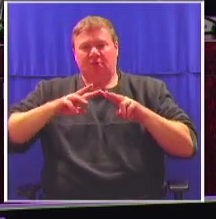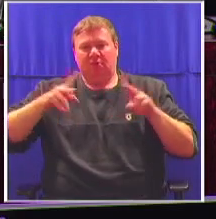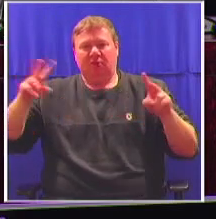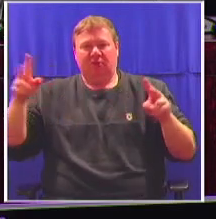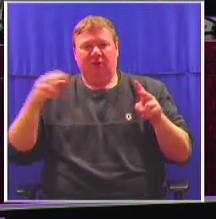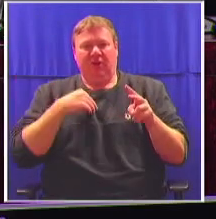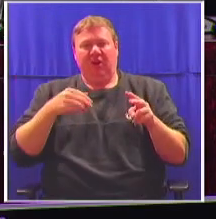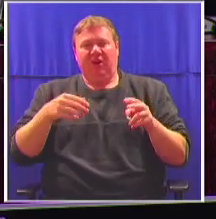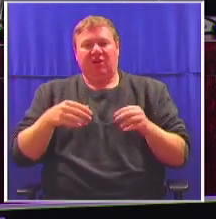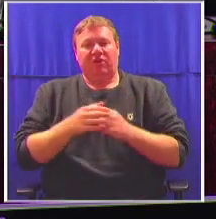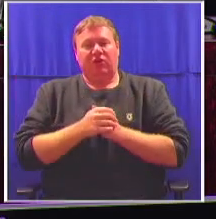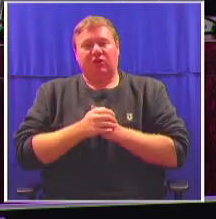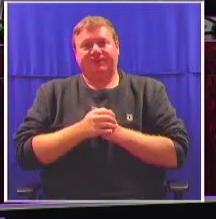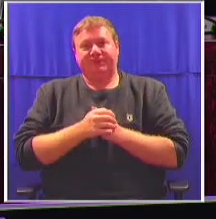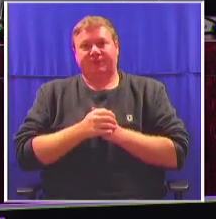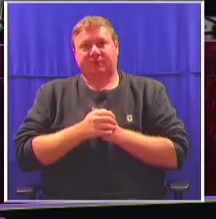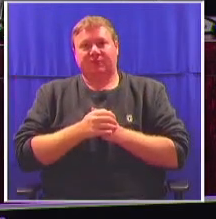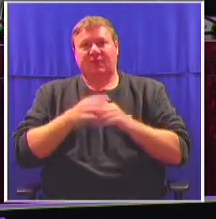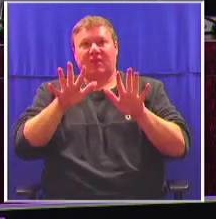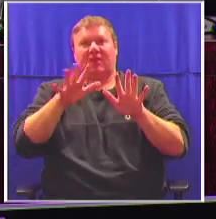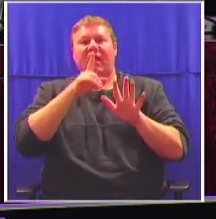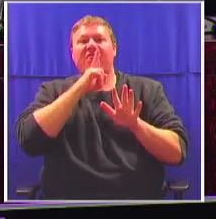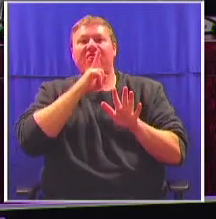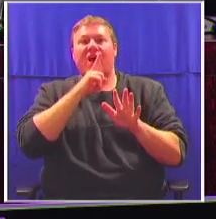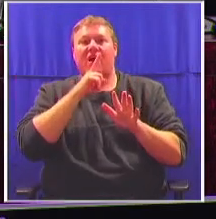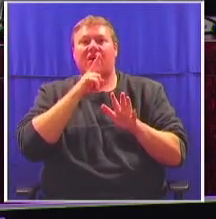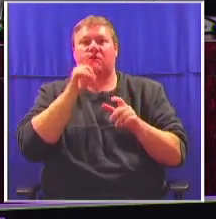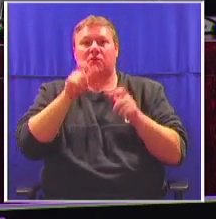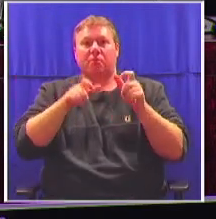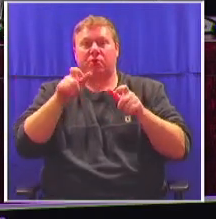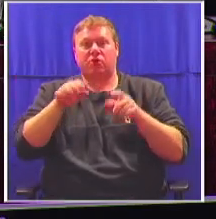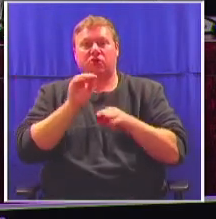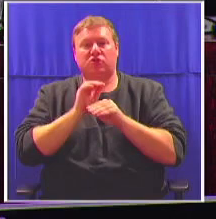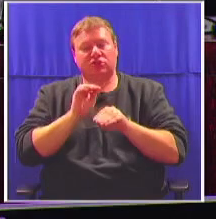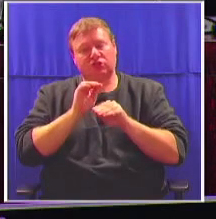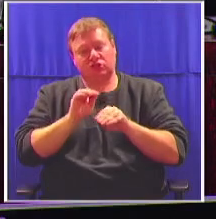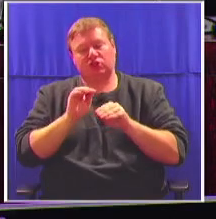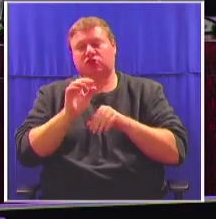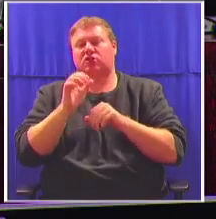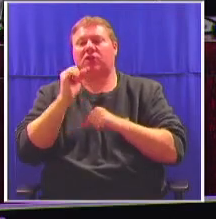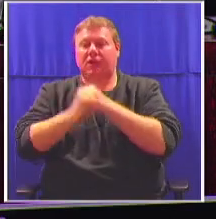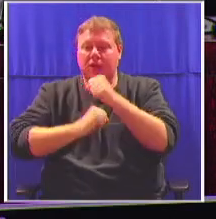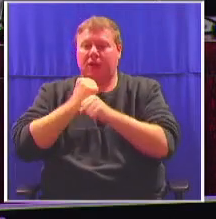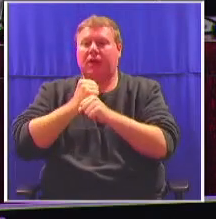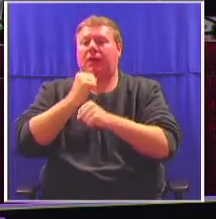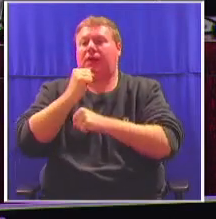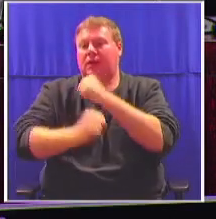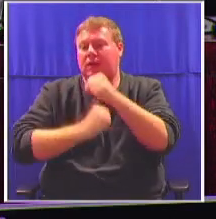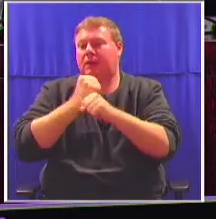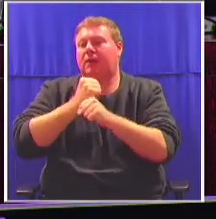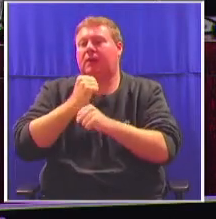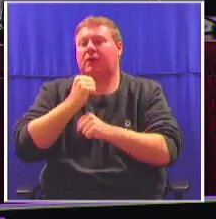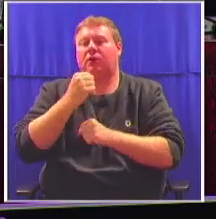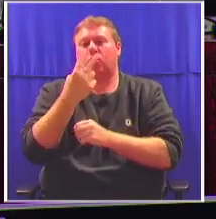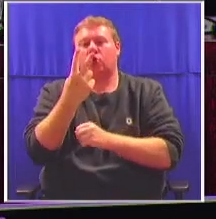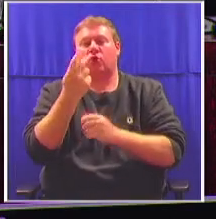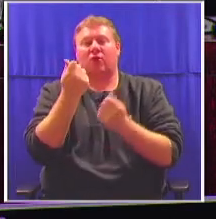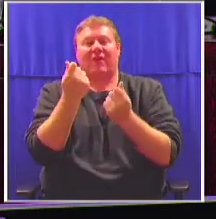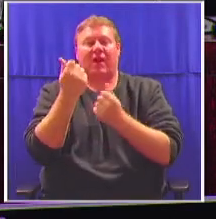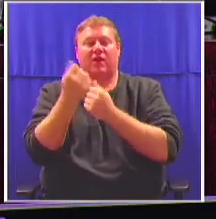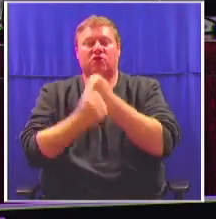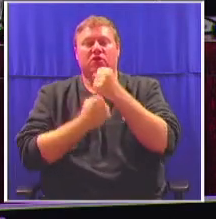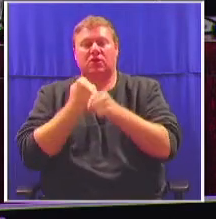academies. 10,000 trainees will be recruited annually for the next